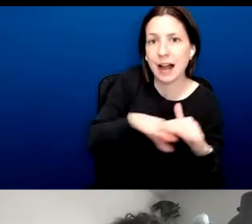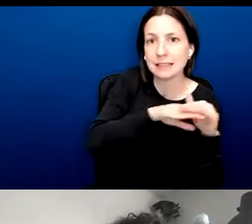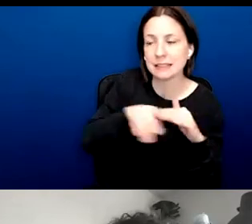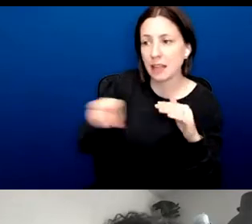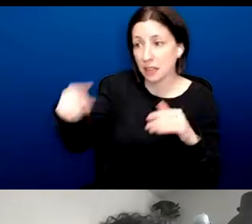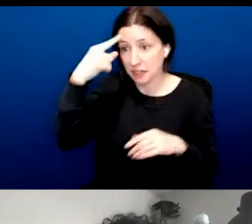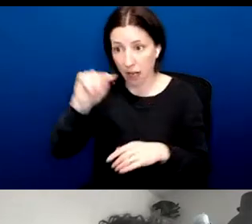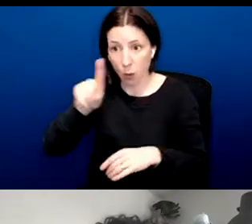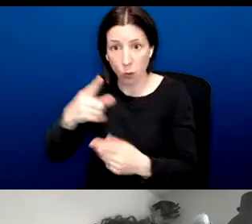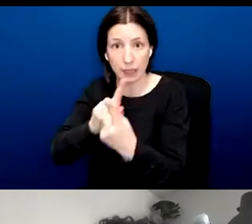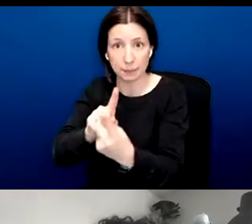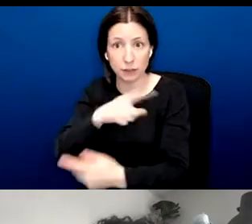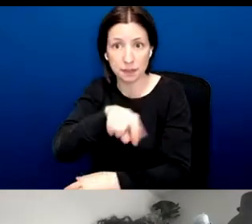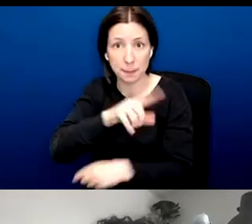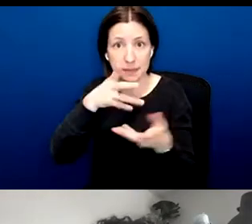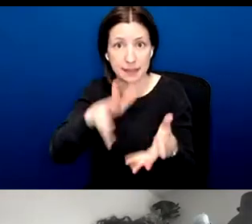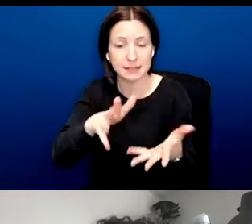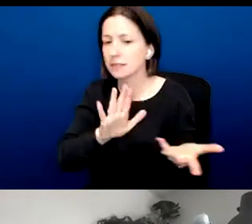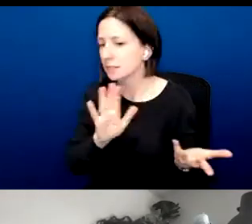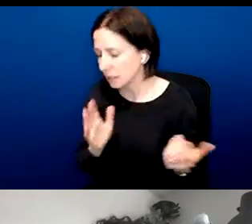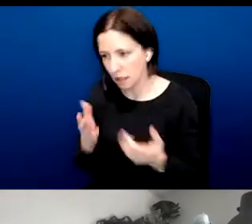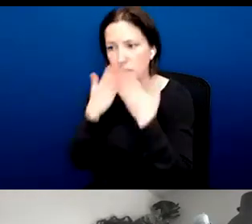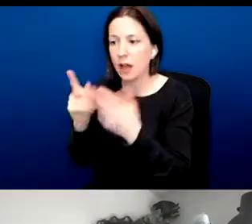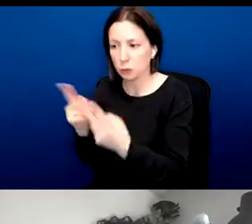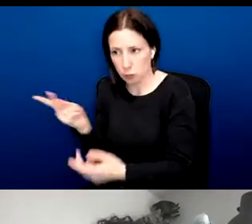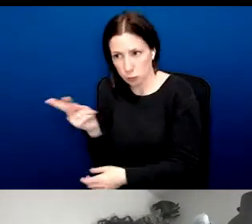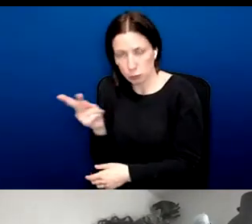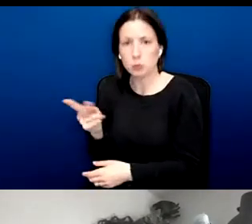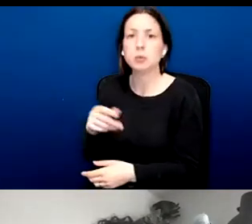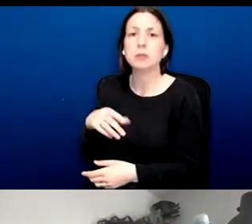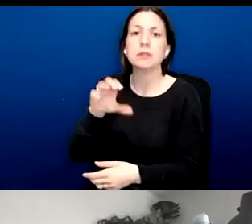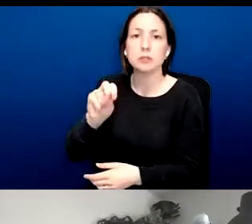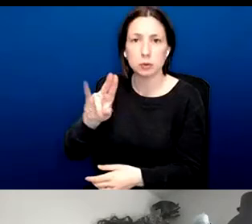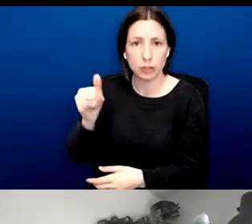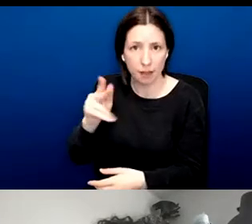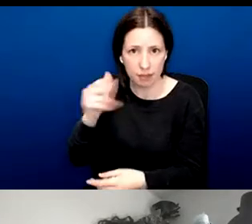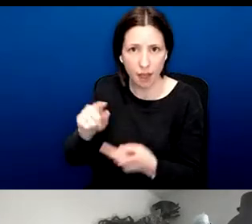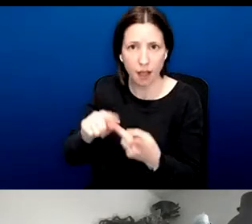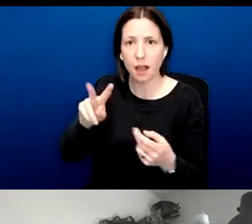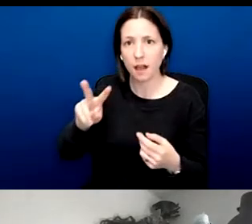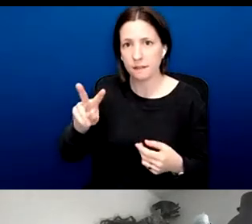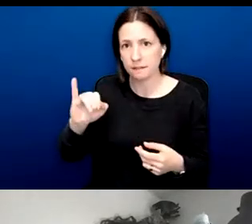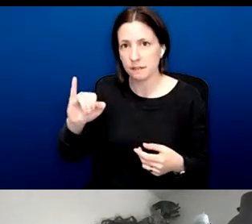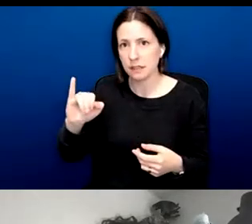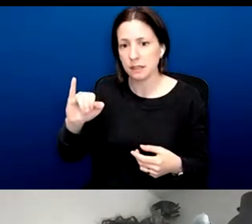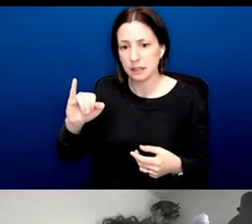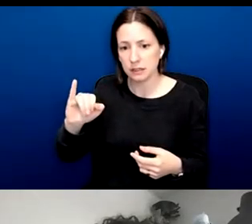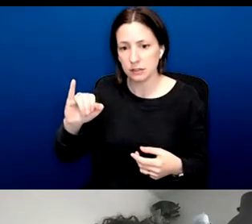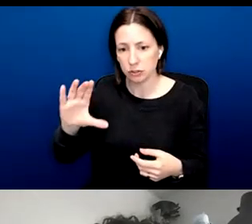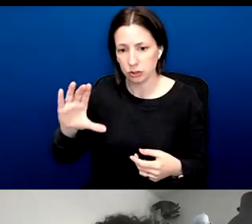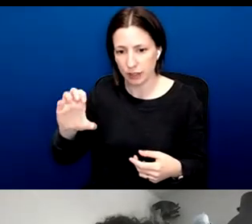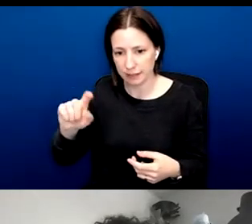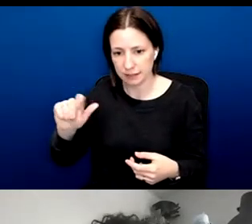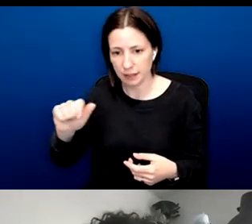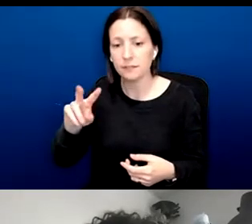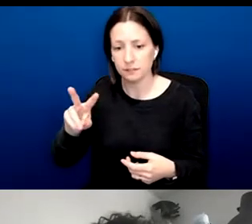to people like Sujata and Vijeta, who actually allowed me to connect with them and allowed me to have them publicly